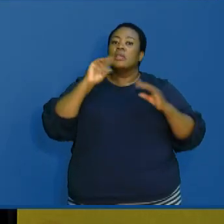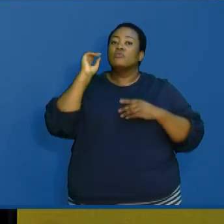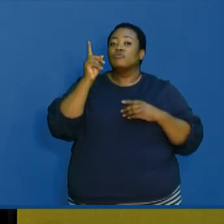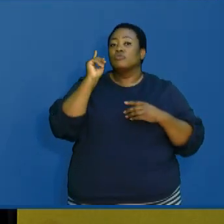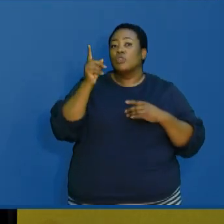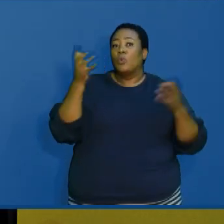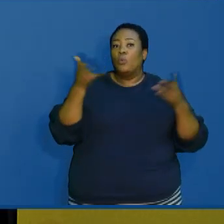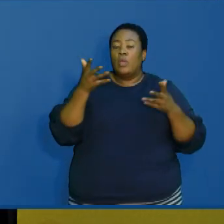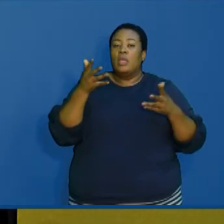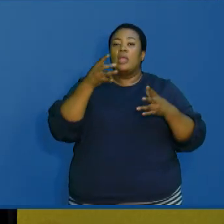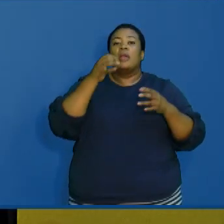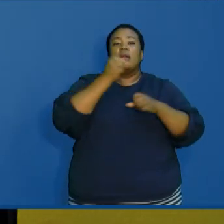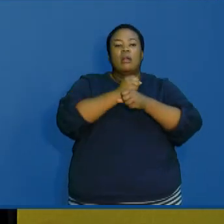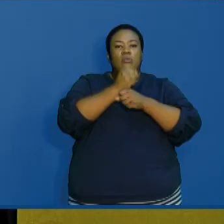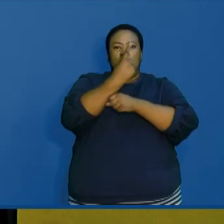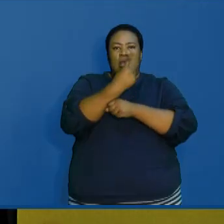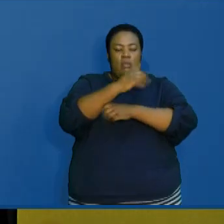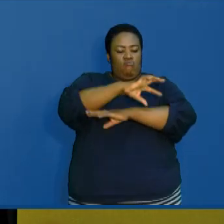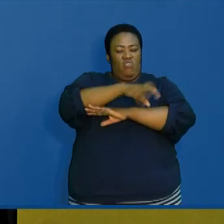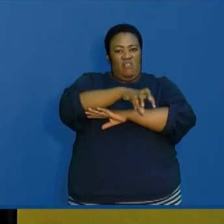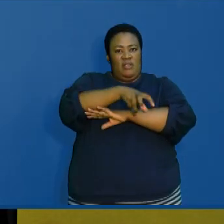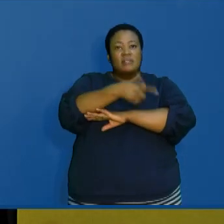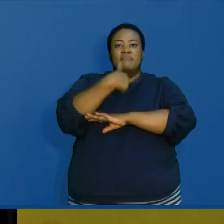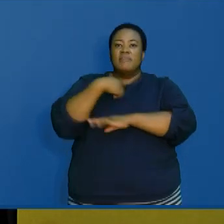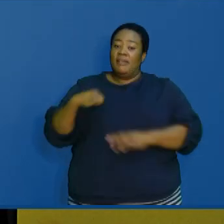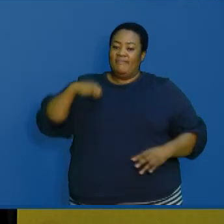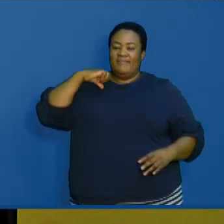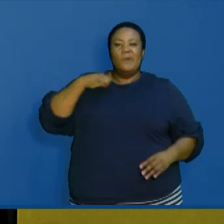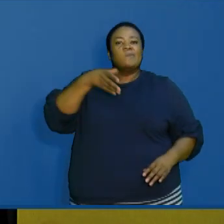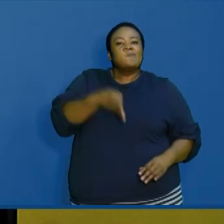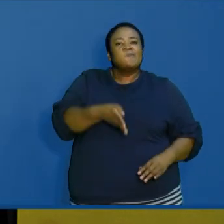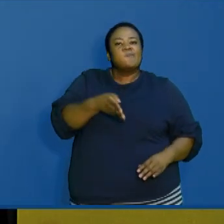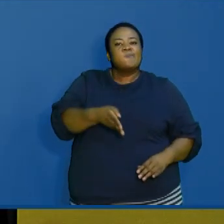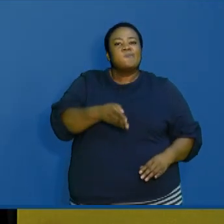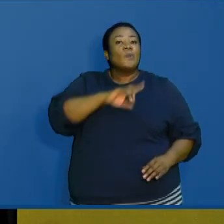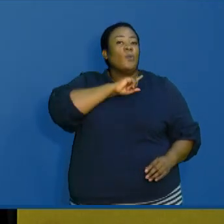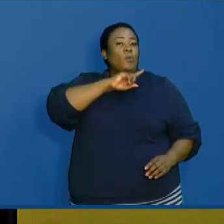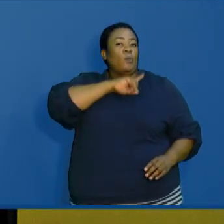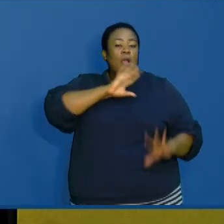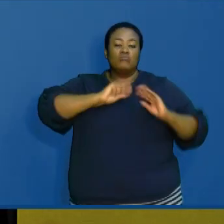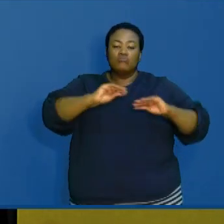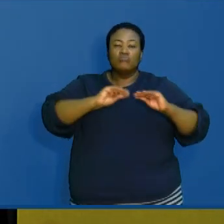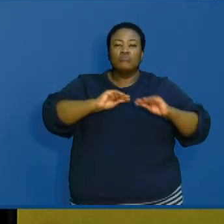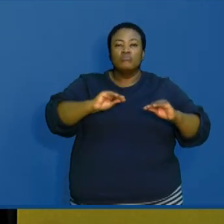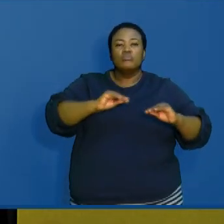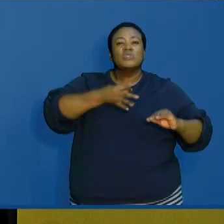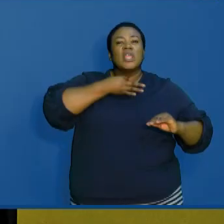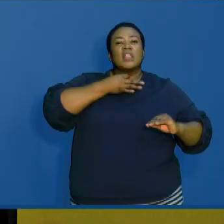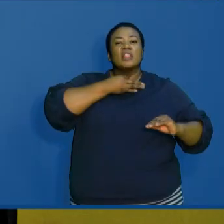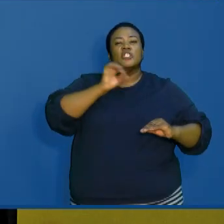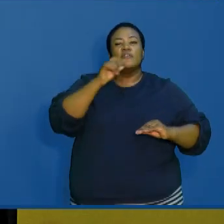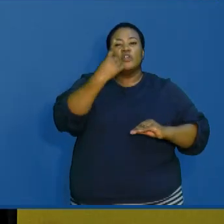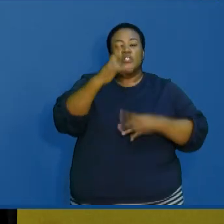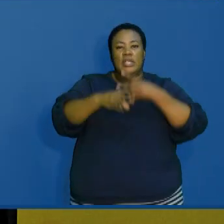in Gauteng province, and I'm proud to be standing here today to deliver a lesson on English First Additional